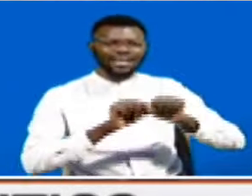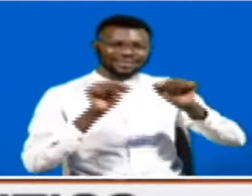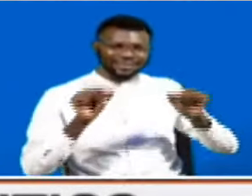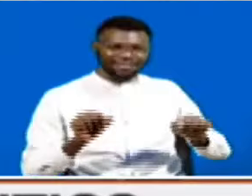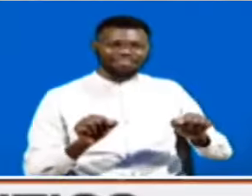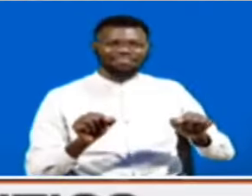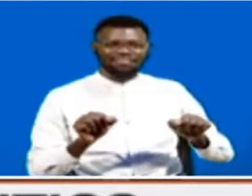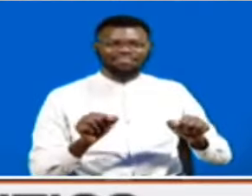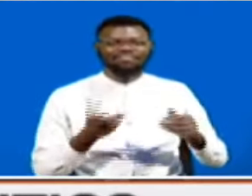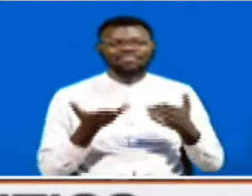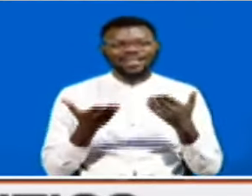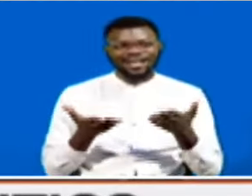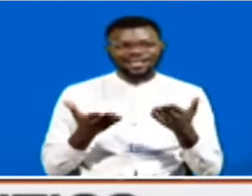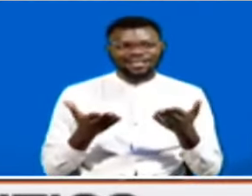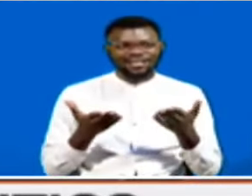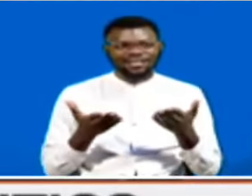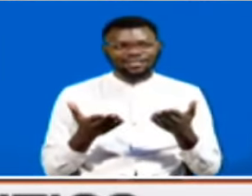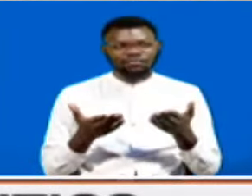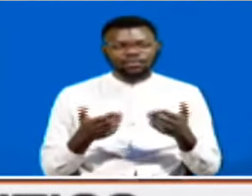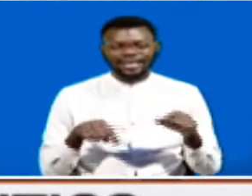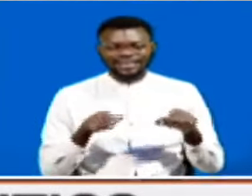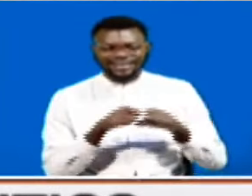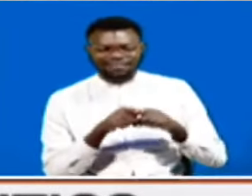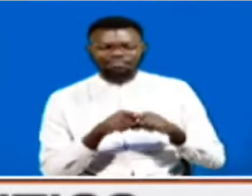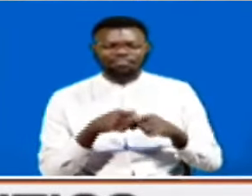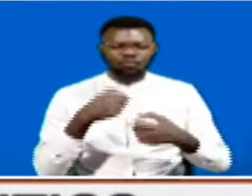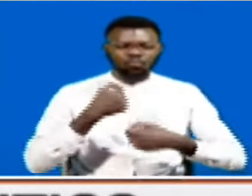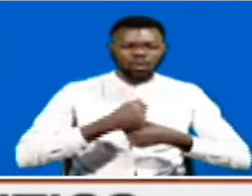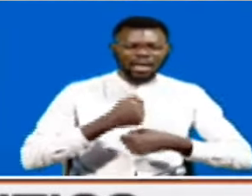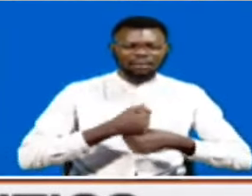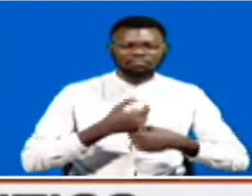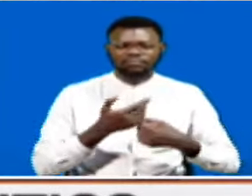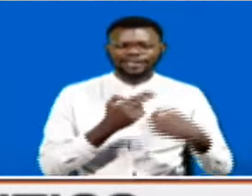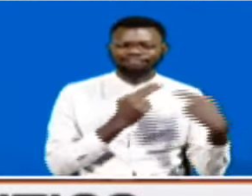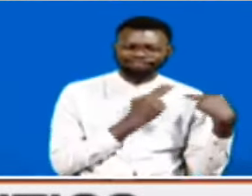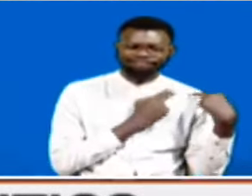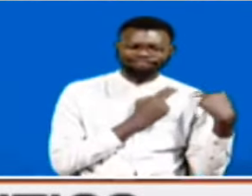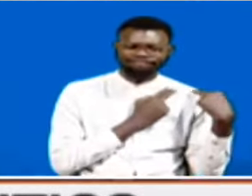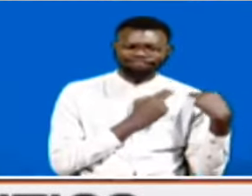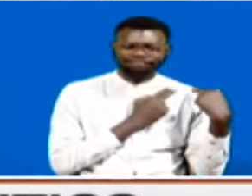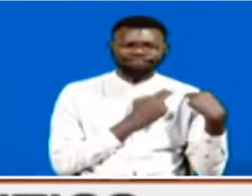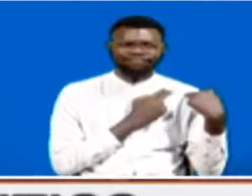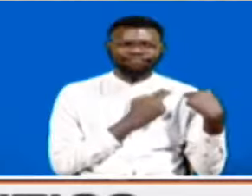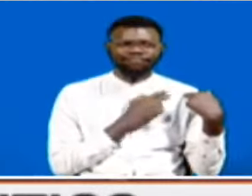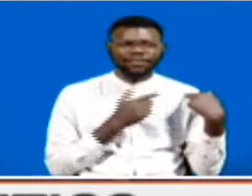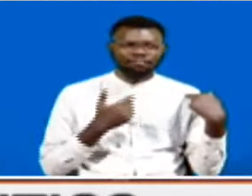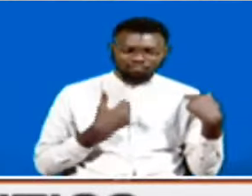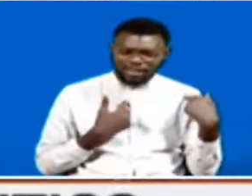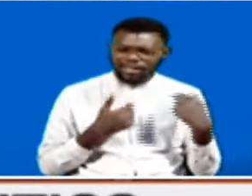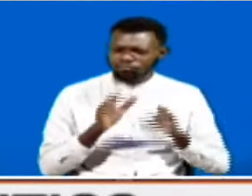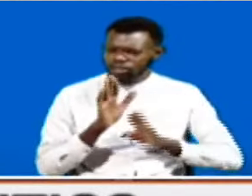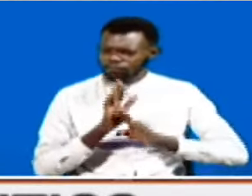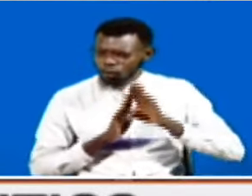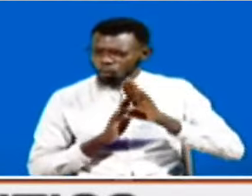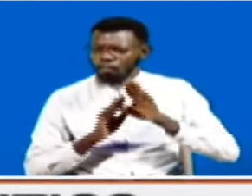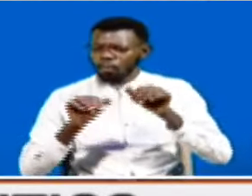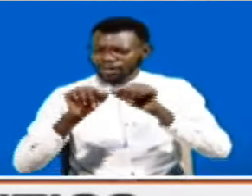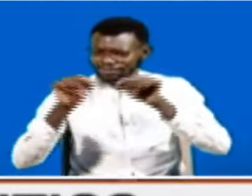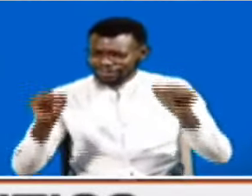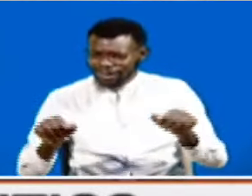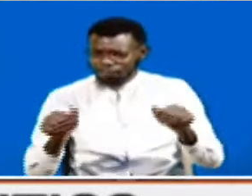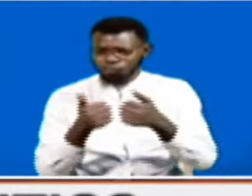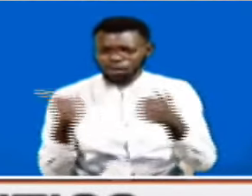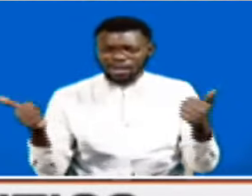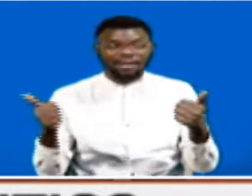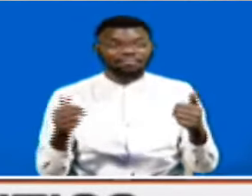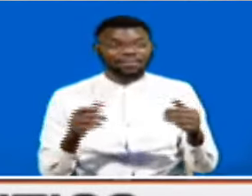work through structures, then accountability becomes an issue. So I made sure structures are there, mm-hmm, and anybody who